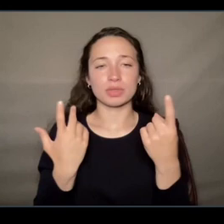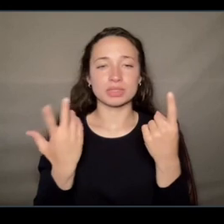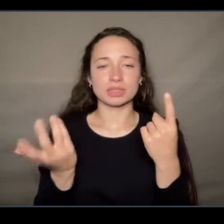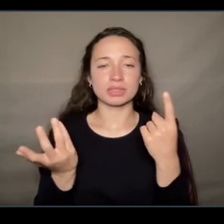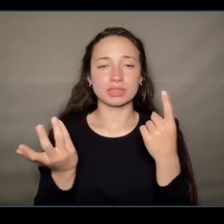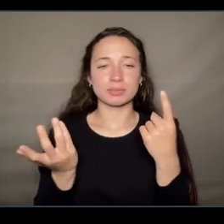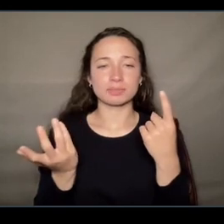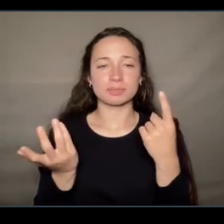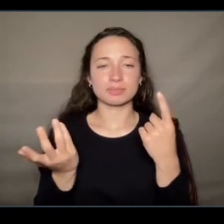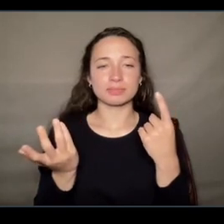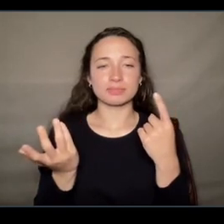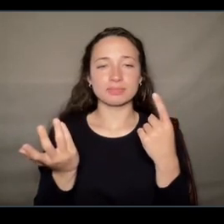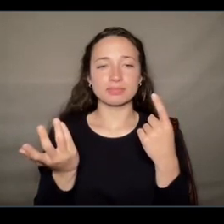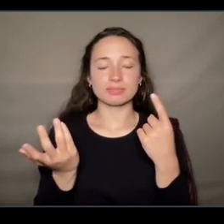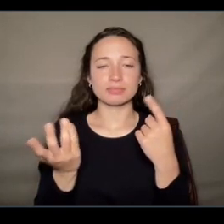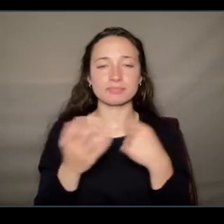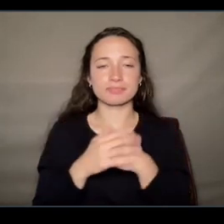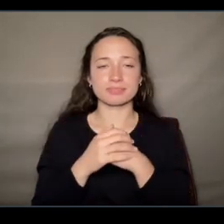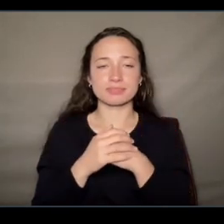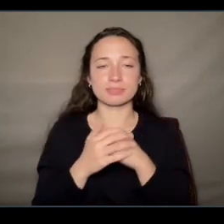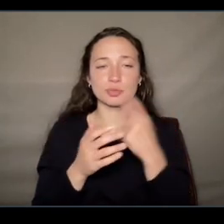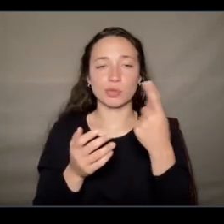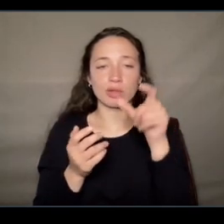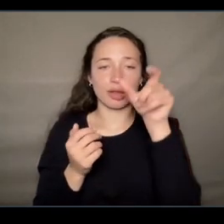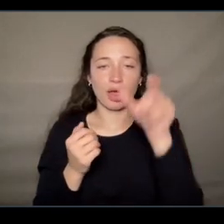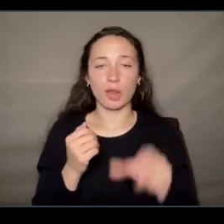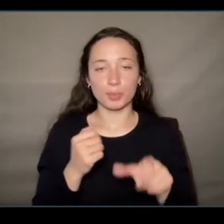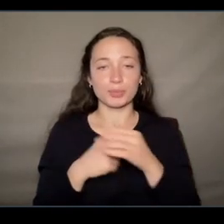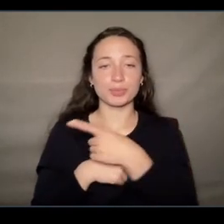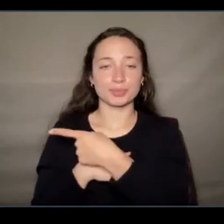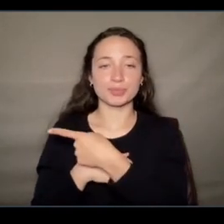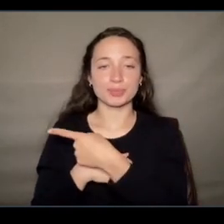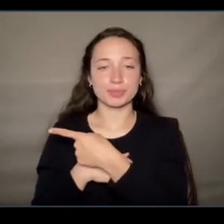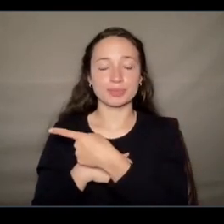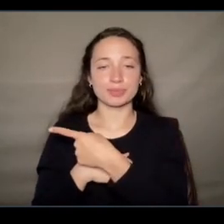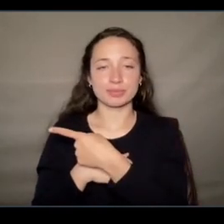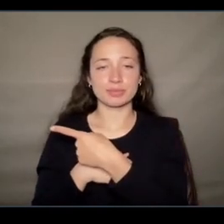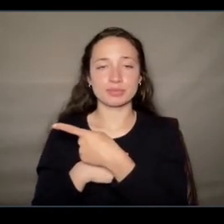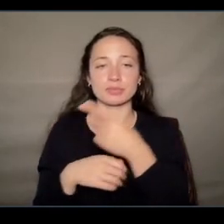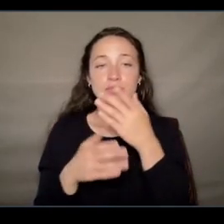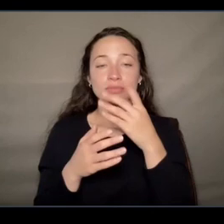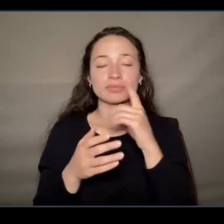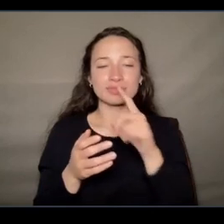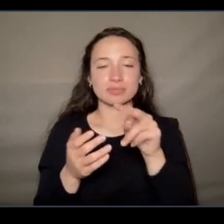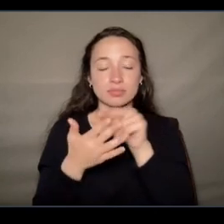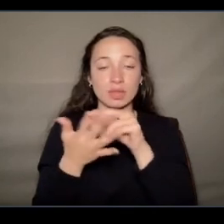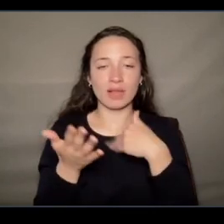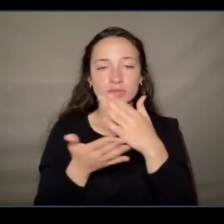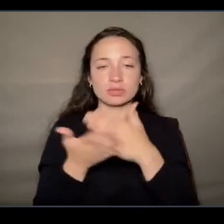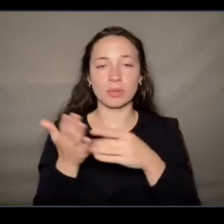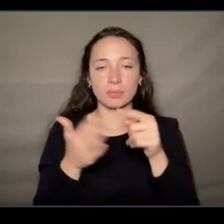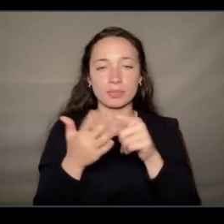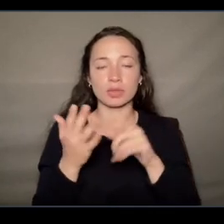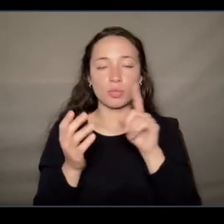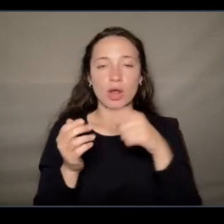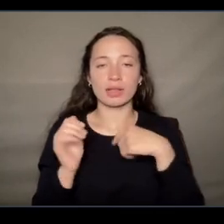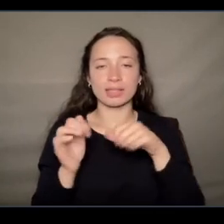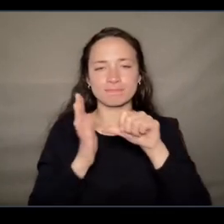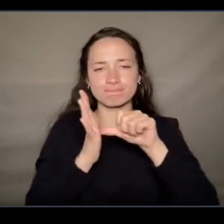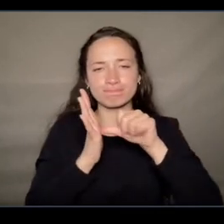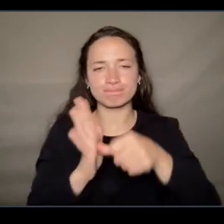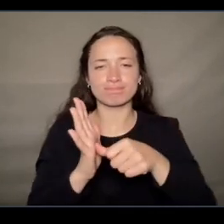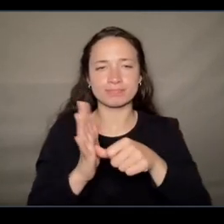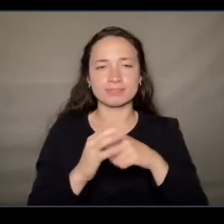And then there you have one that's just all one column, short lines. And that's,